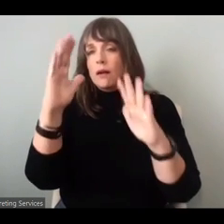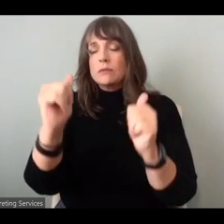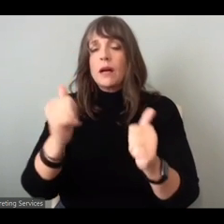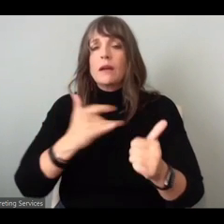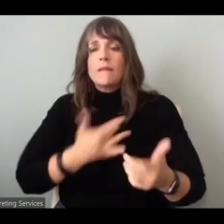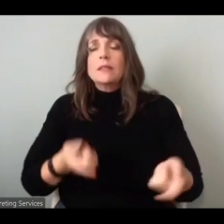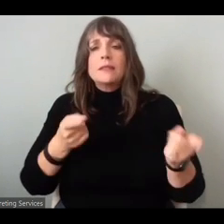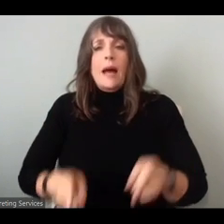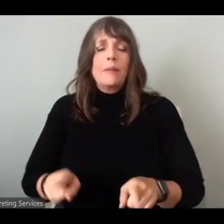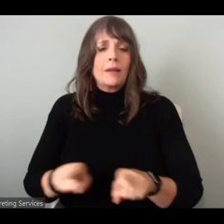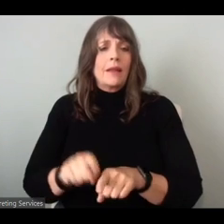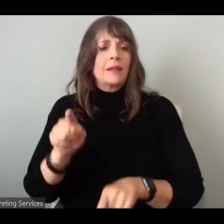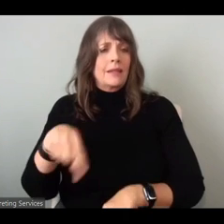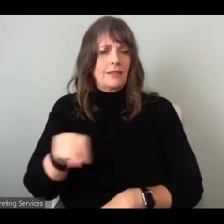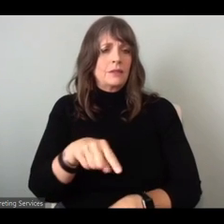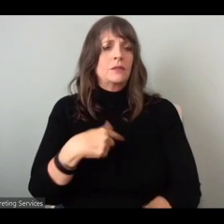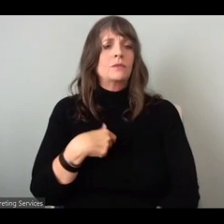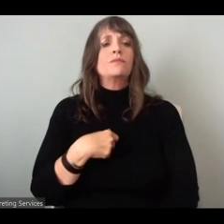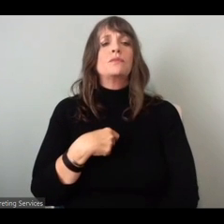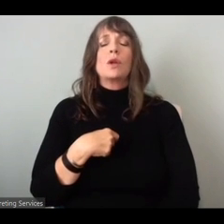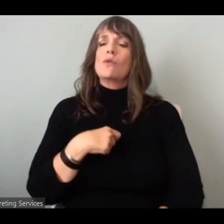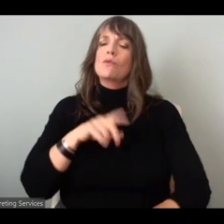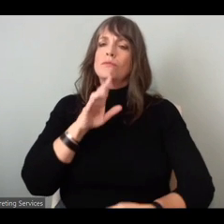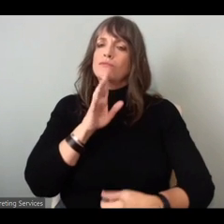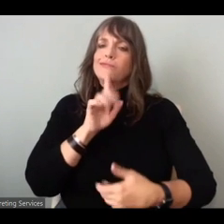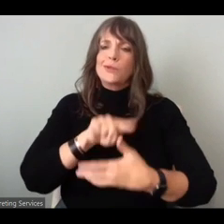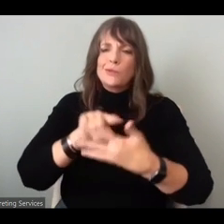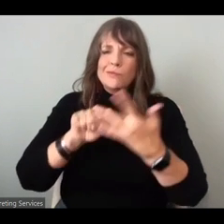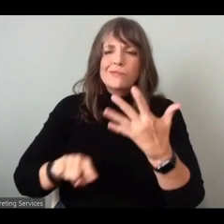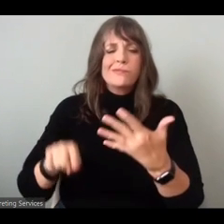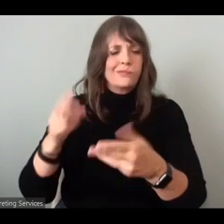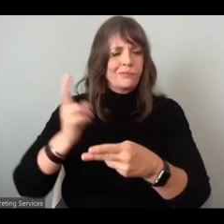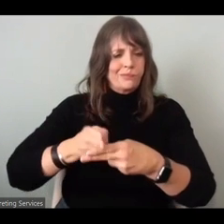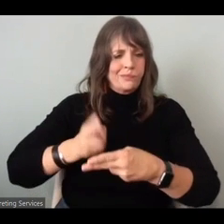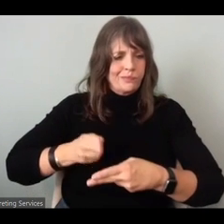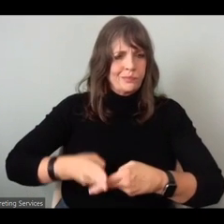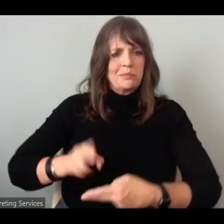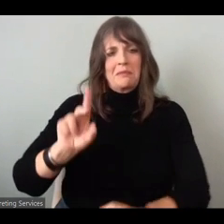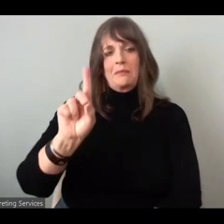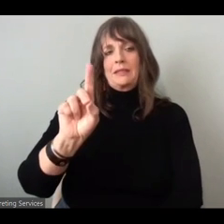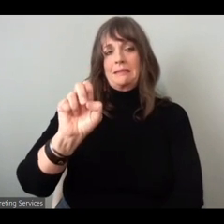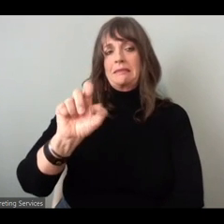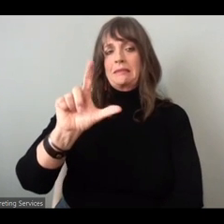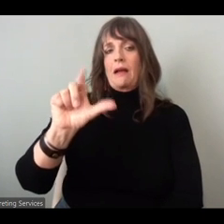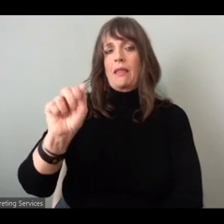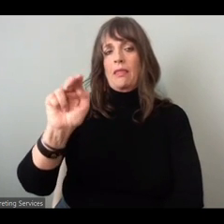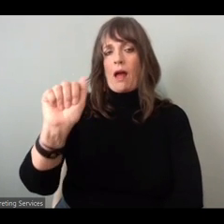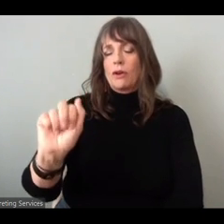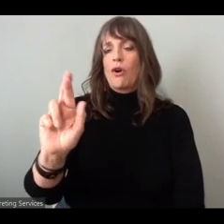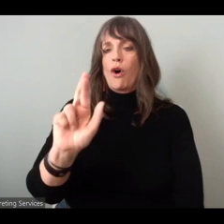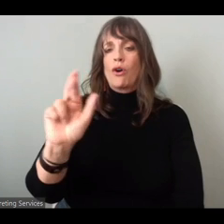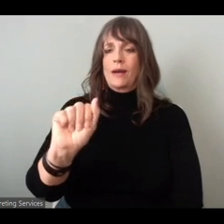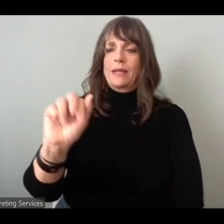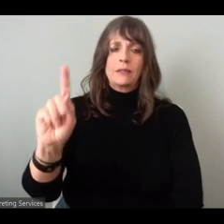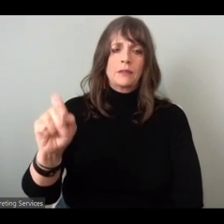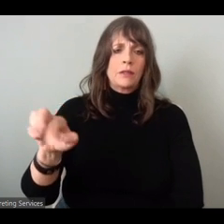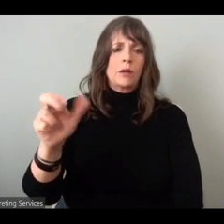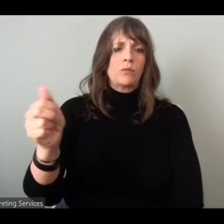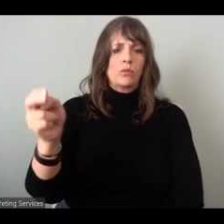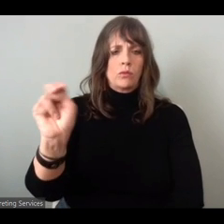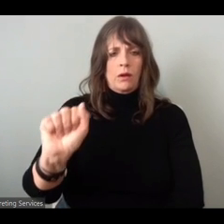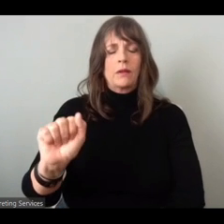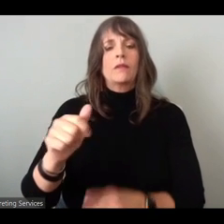Welcome and thank you for joining us on the 2020 webinar, Emergency Preparedness and Response, COVID-19 and the Arts